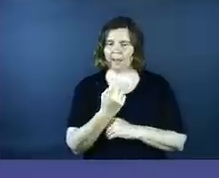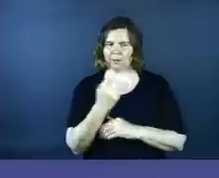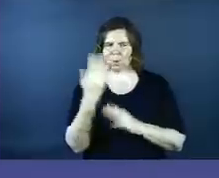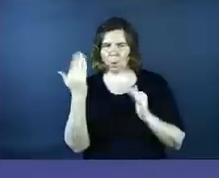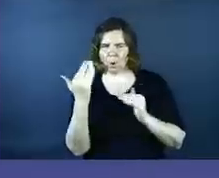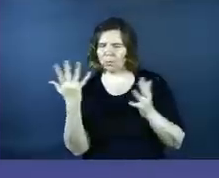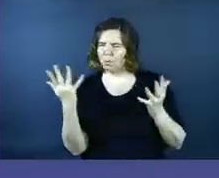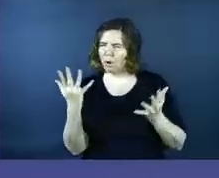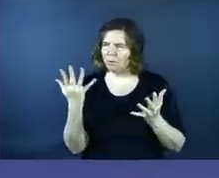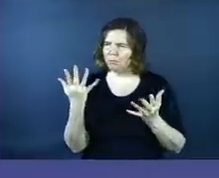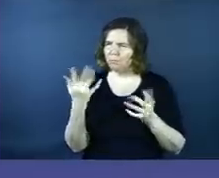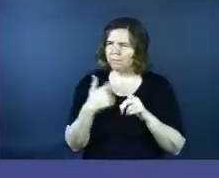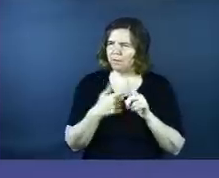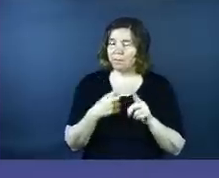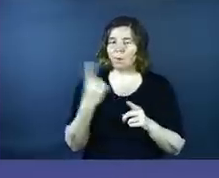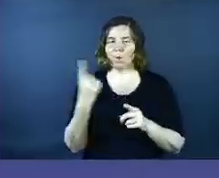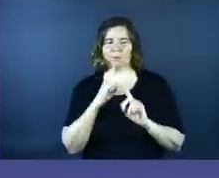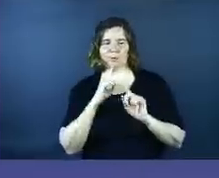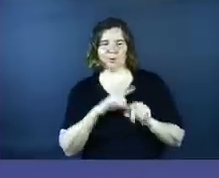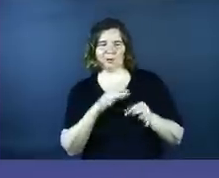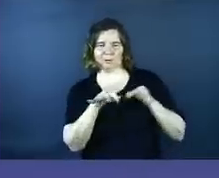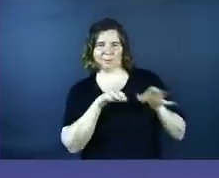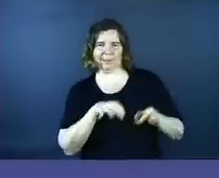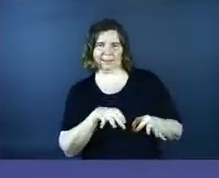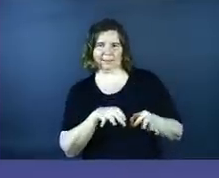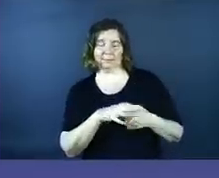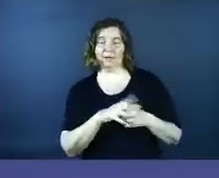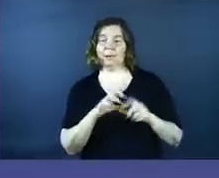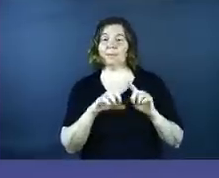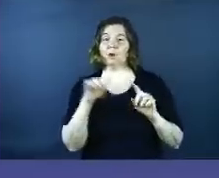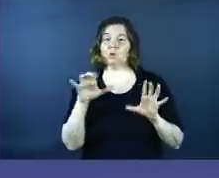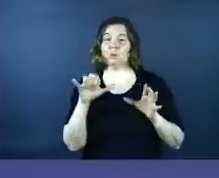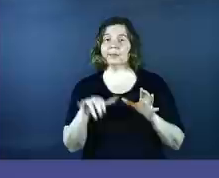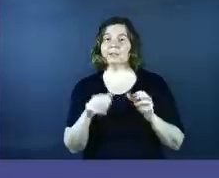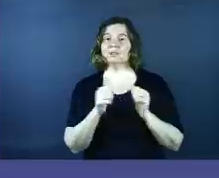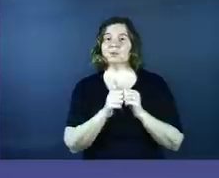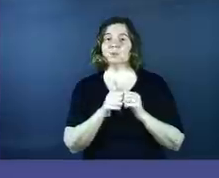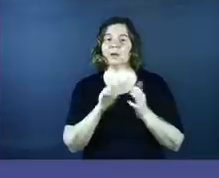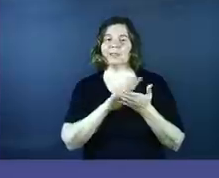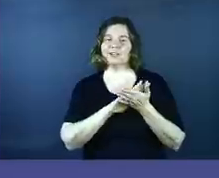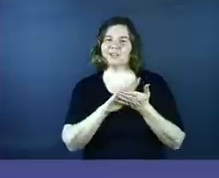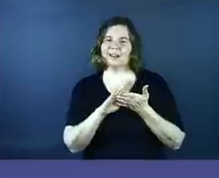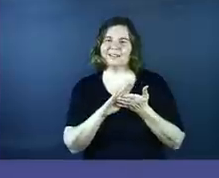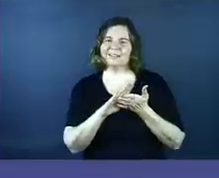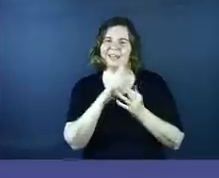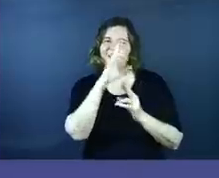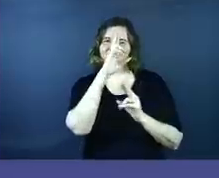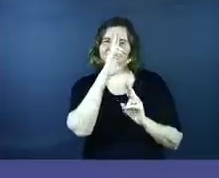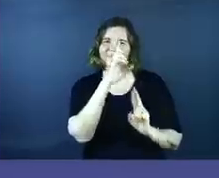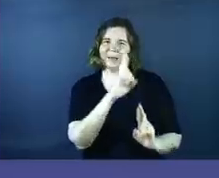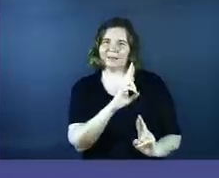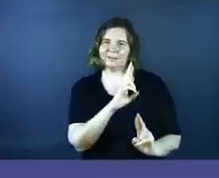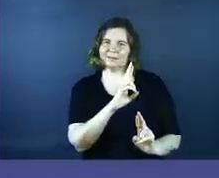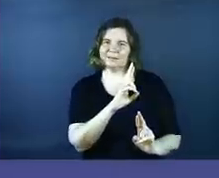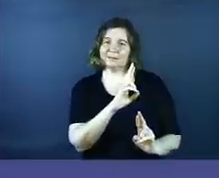hope as a believer, always be ready to explain it. But do this with gentleness and respect.